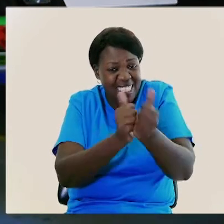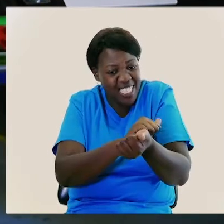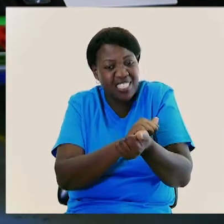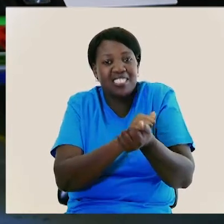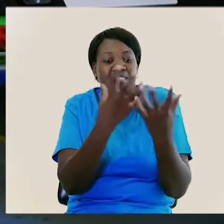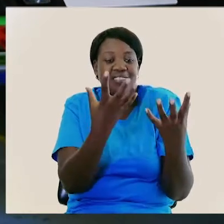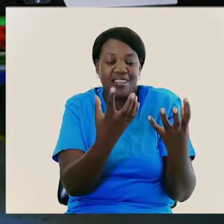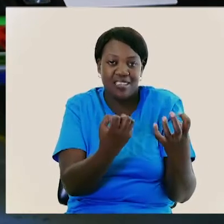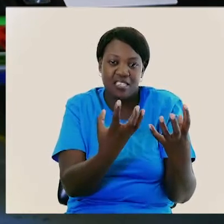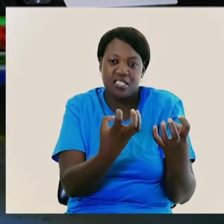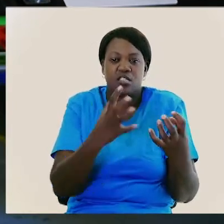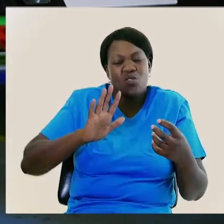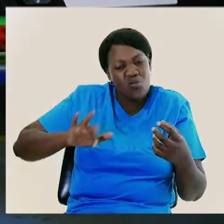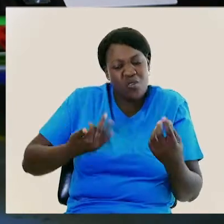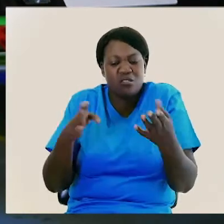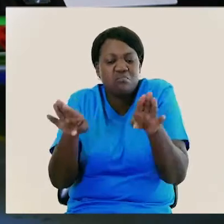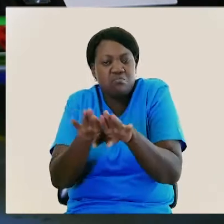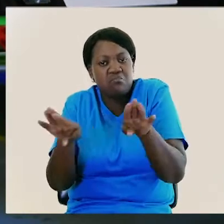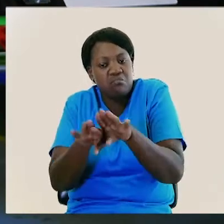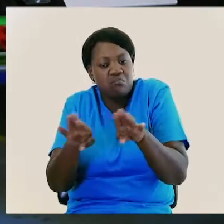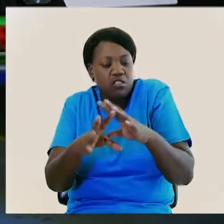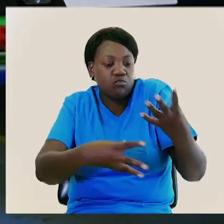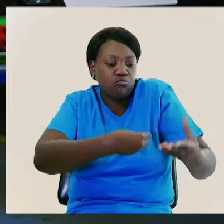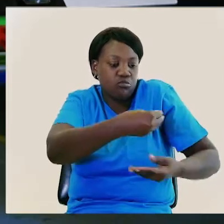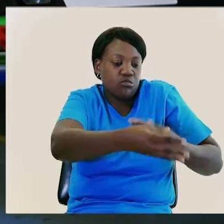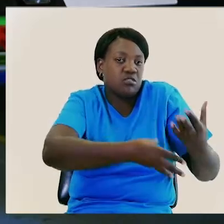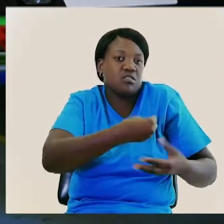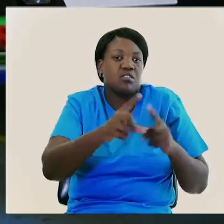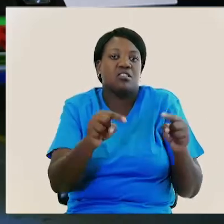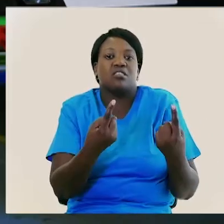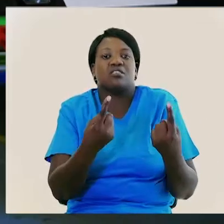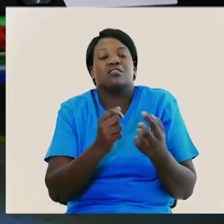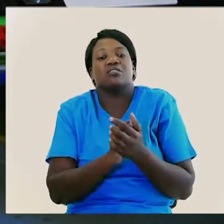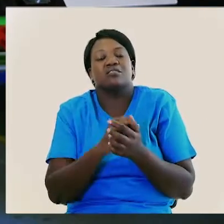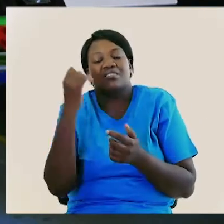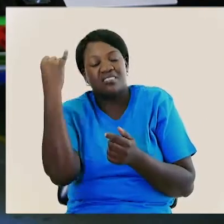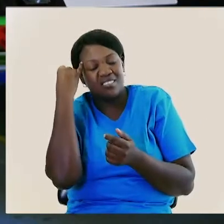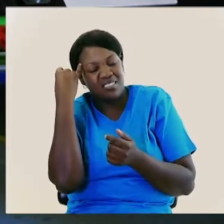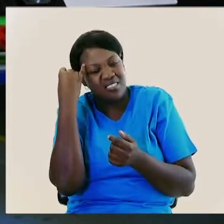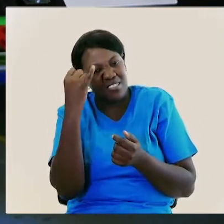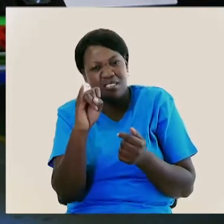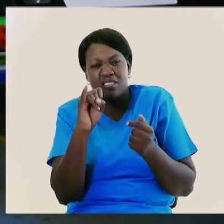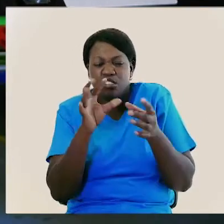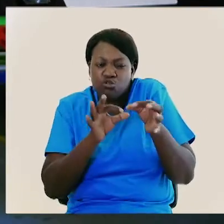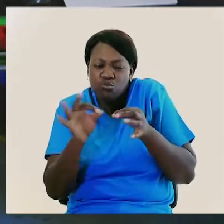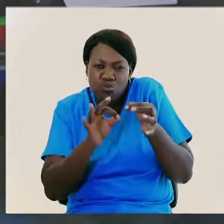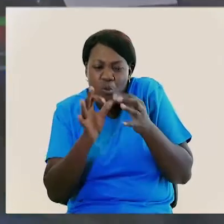wants, we must produce and exchange goods. Let us look at these ideas a little bit